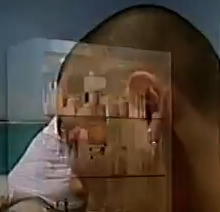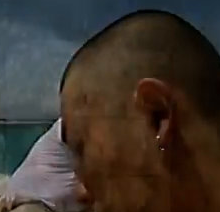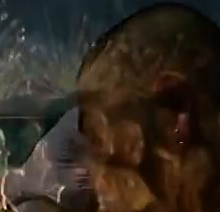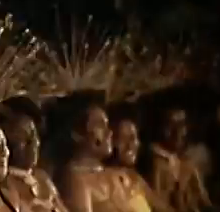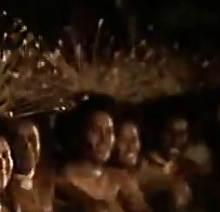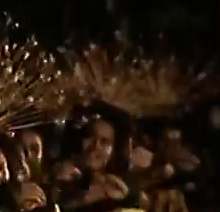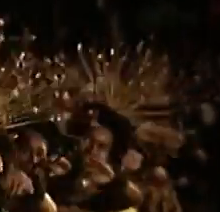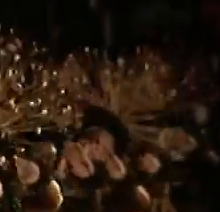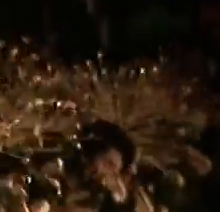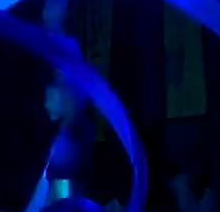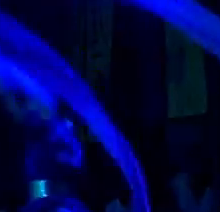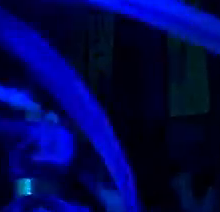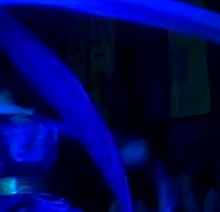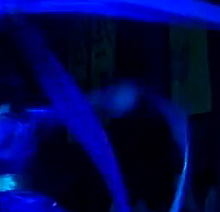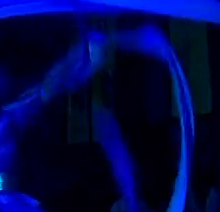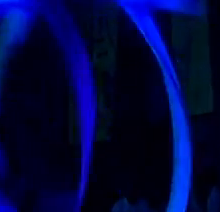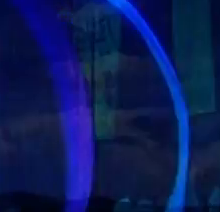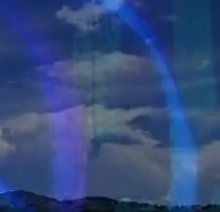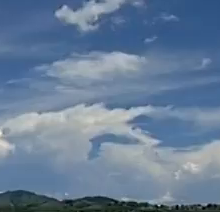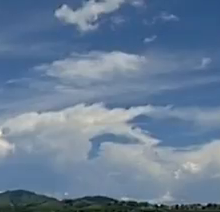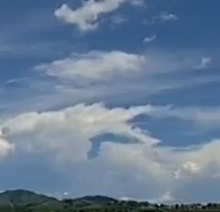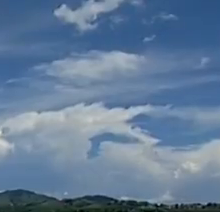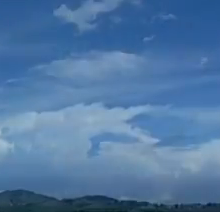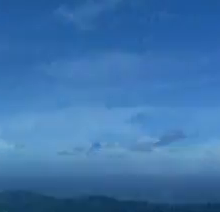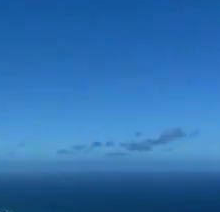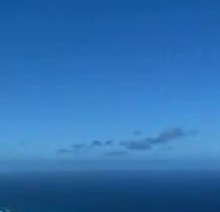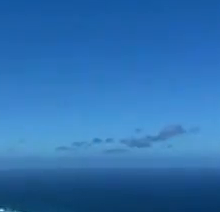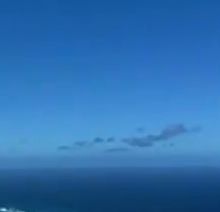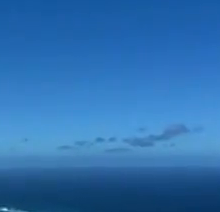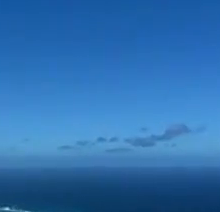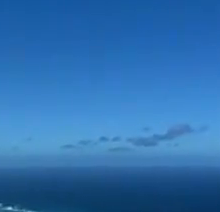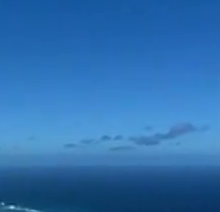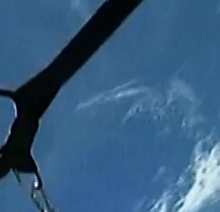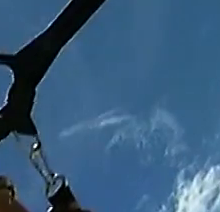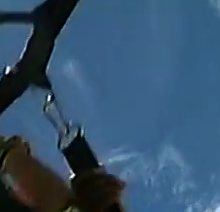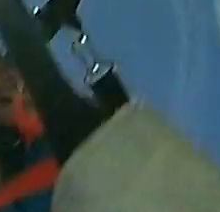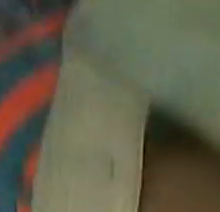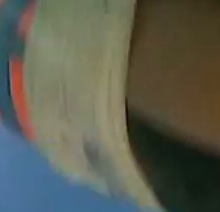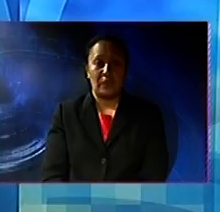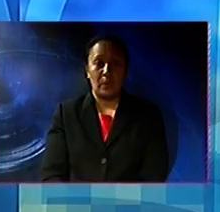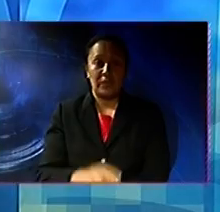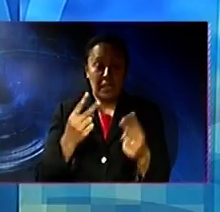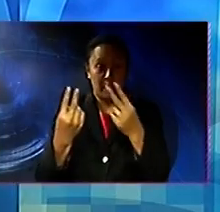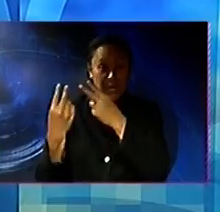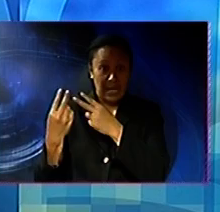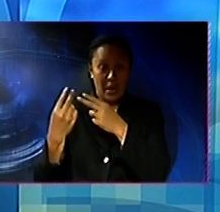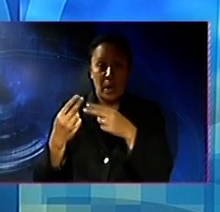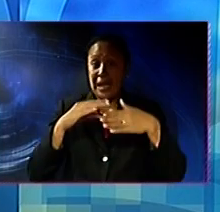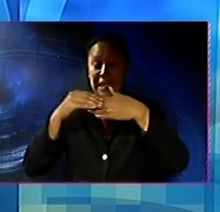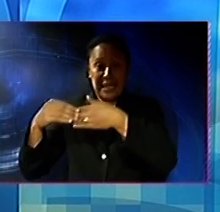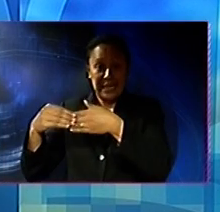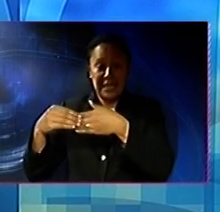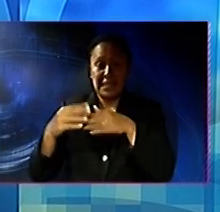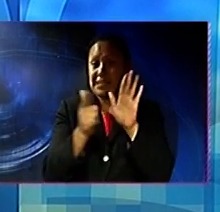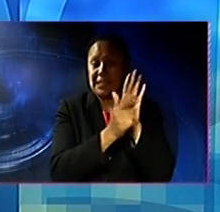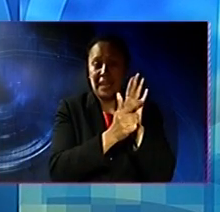a huge market in Fiji in the areas of residential villas, health tourism, and the million-dollar yacht industry. We'll take a break now.